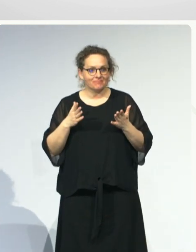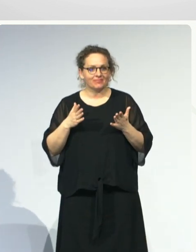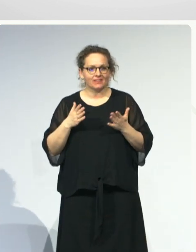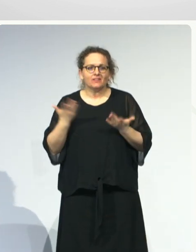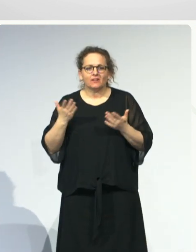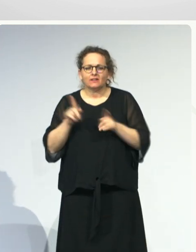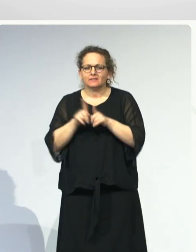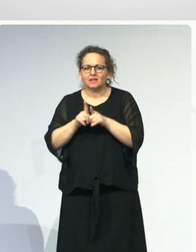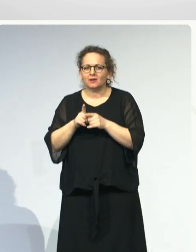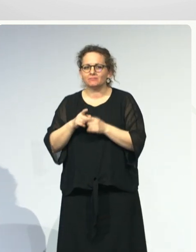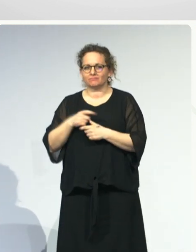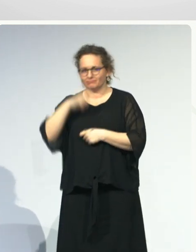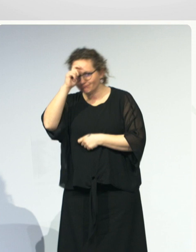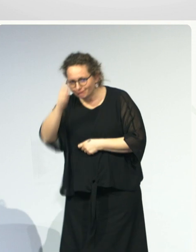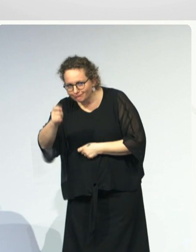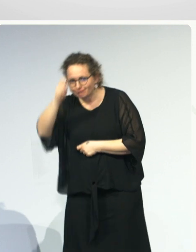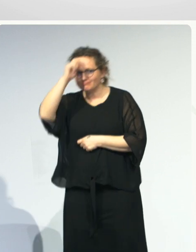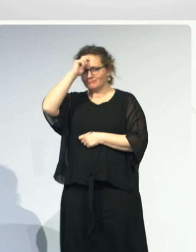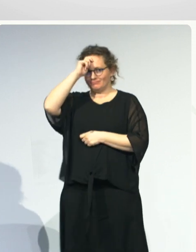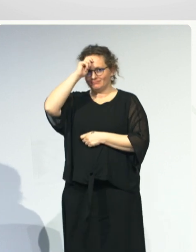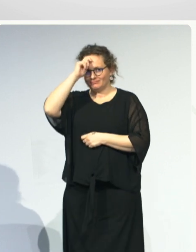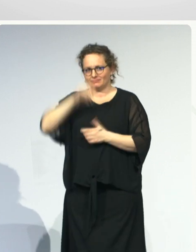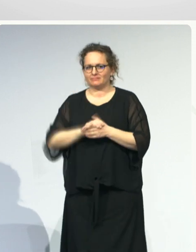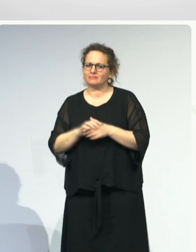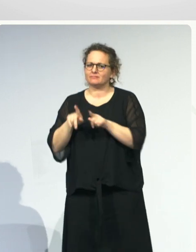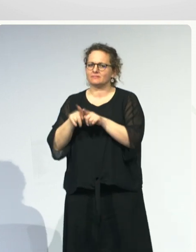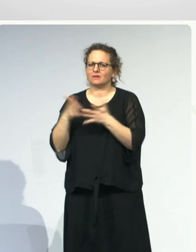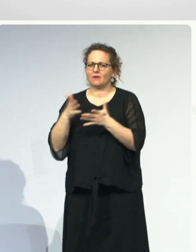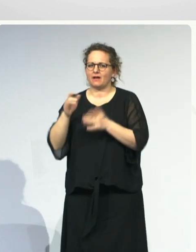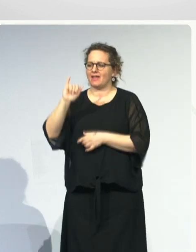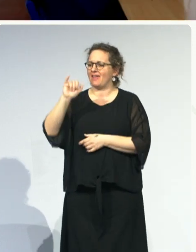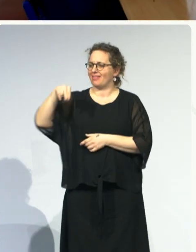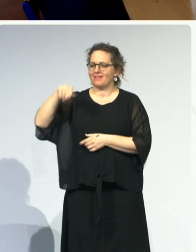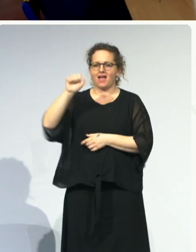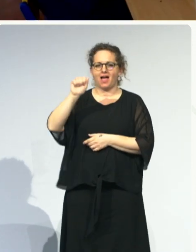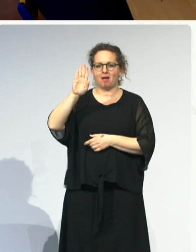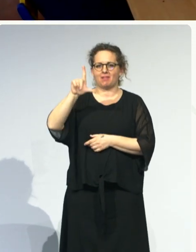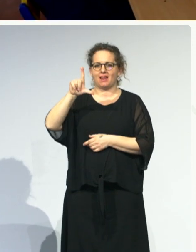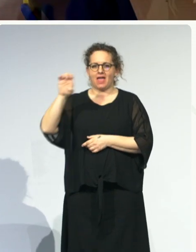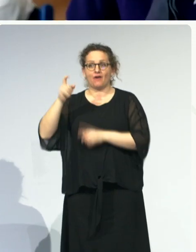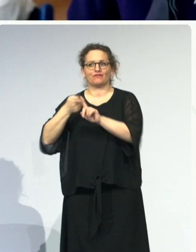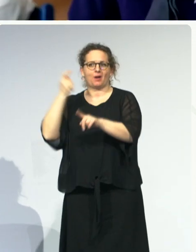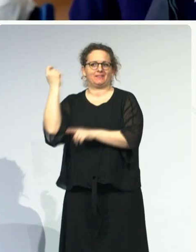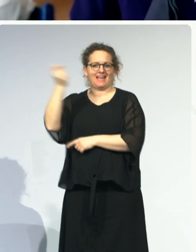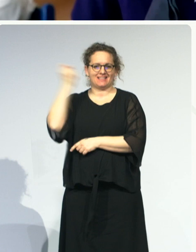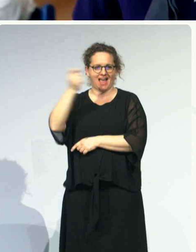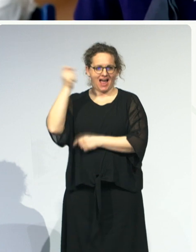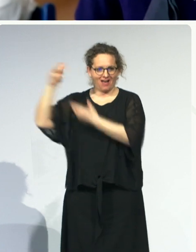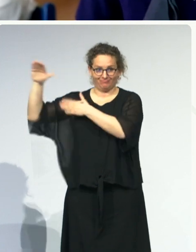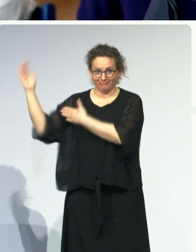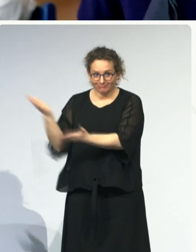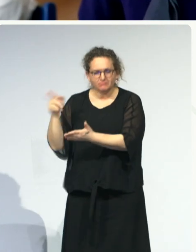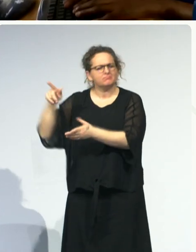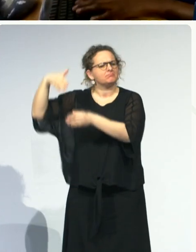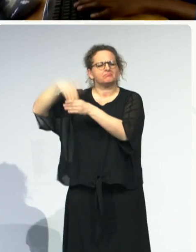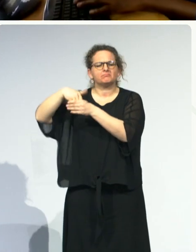Congratulations to Enable from Kenya, also an impact transfer participant. Enable works across Kenya to increase